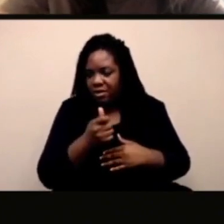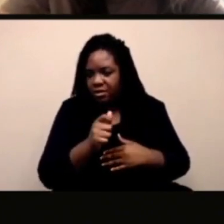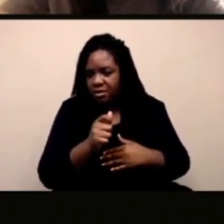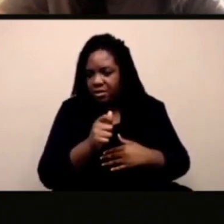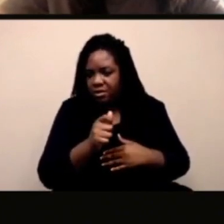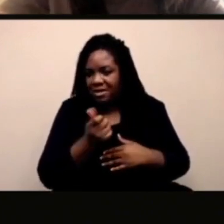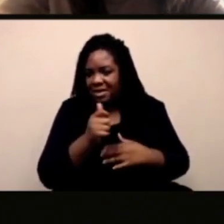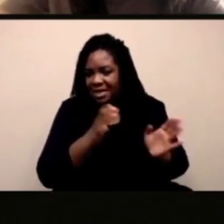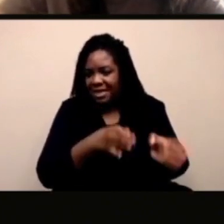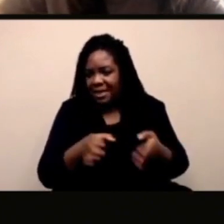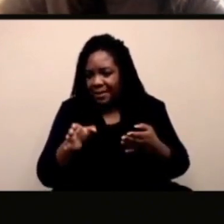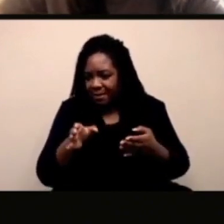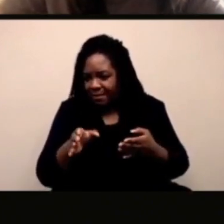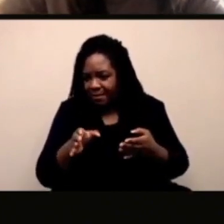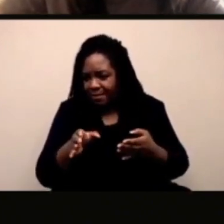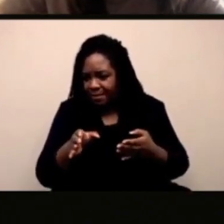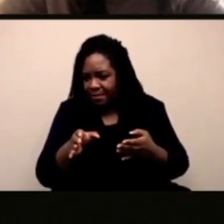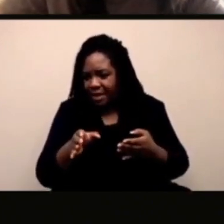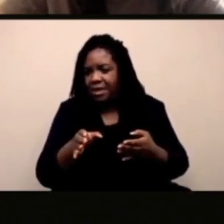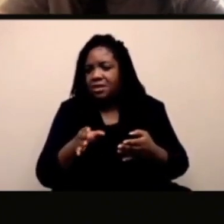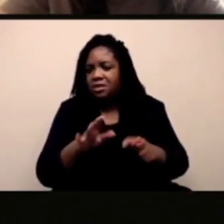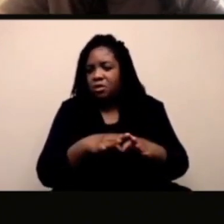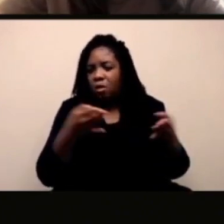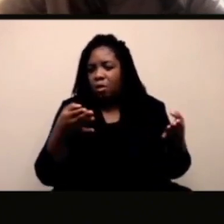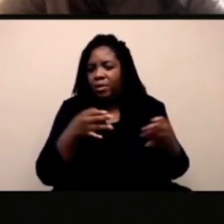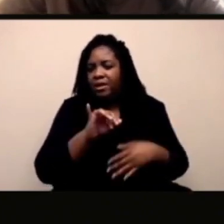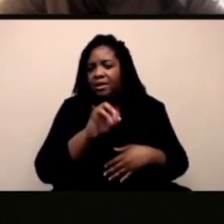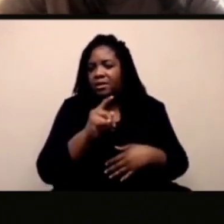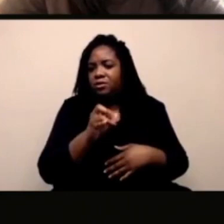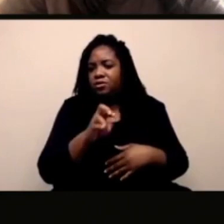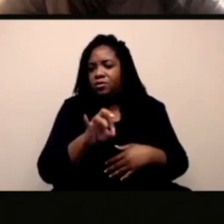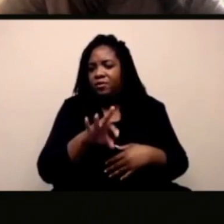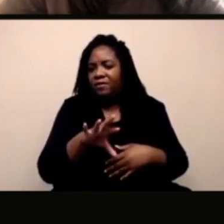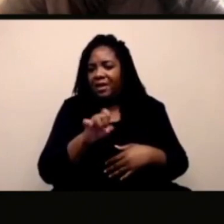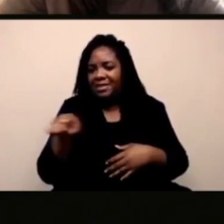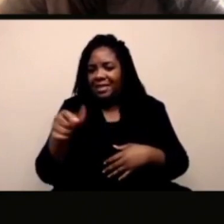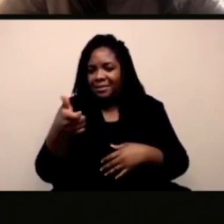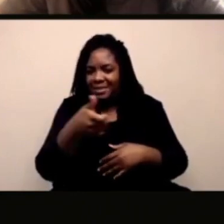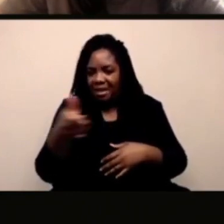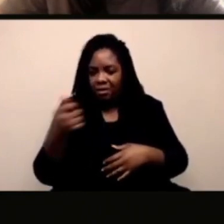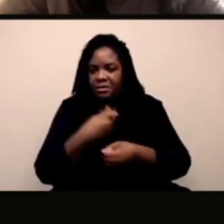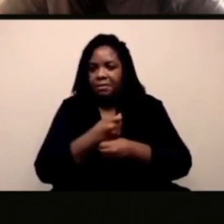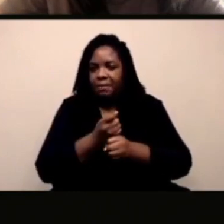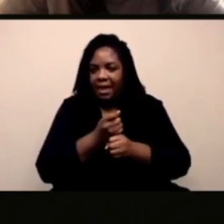for opening the extension interface for others to create their own extensions.